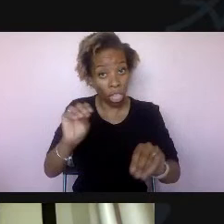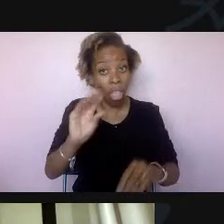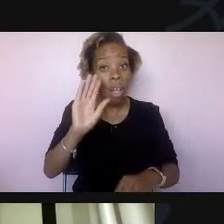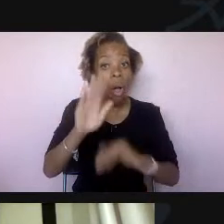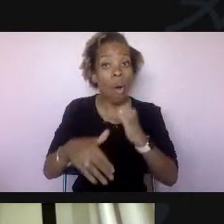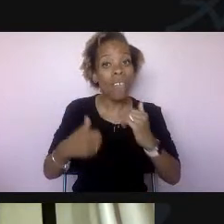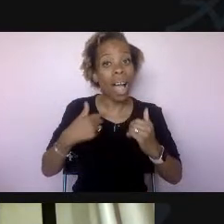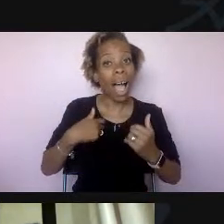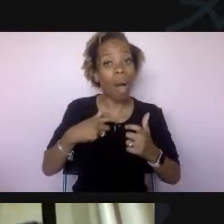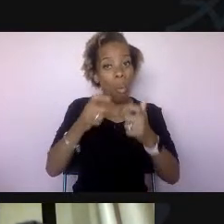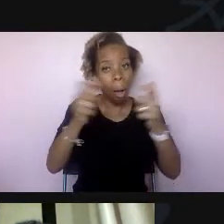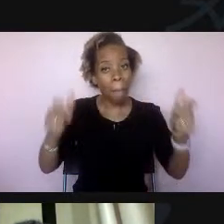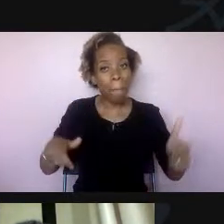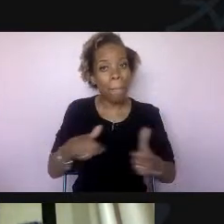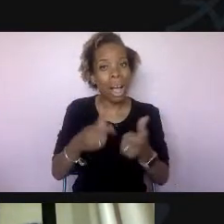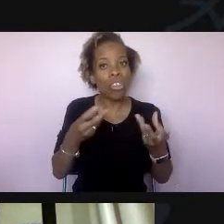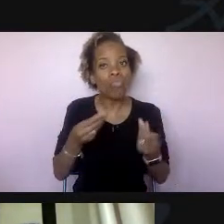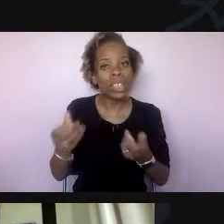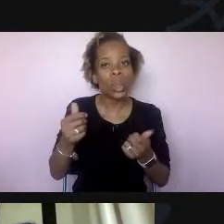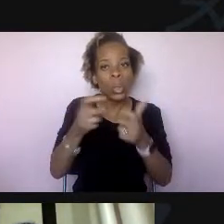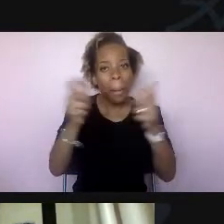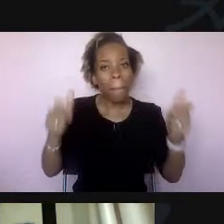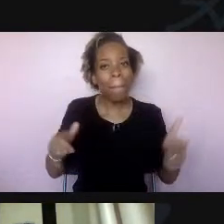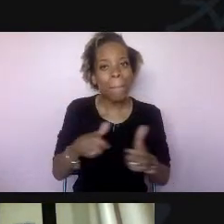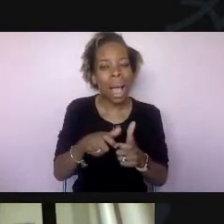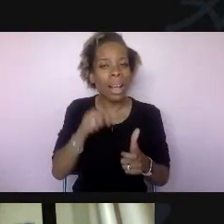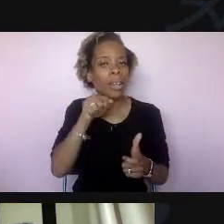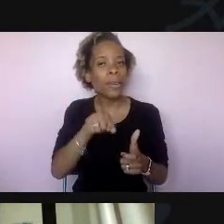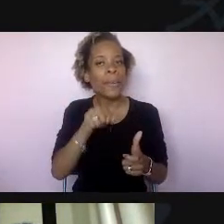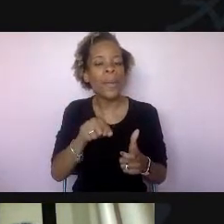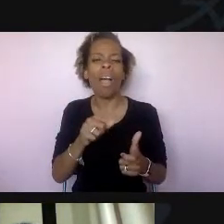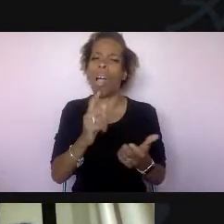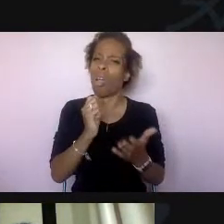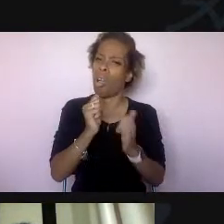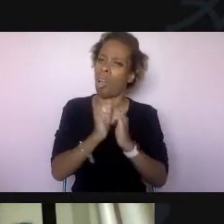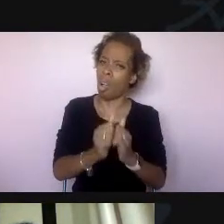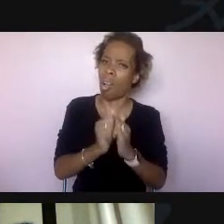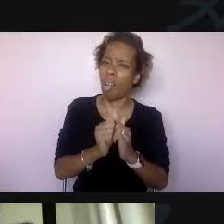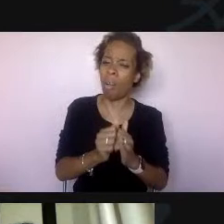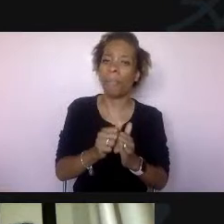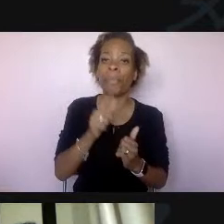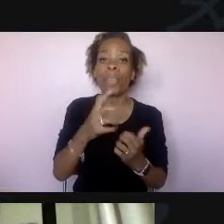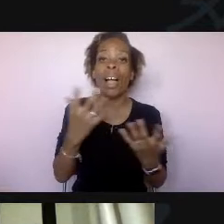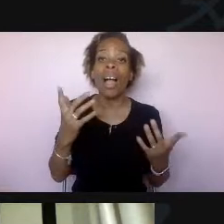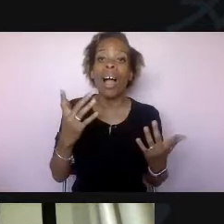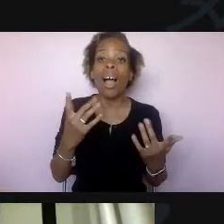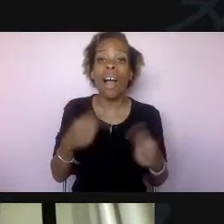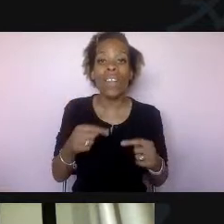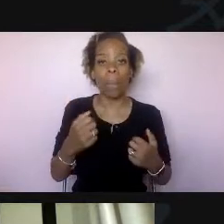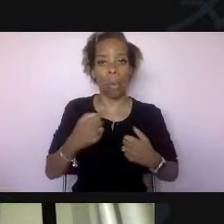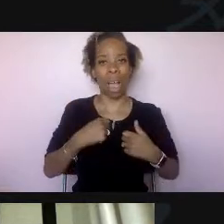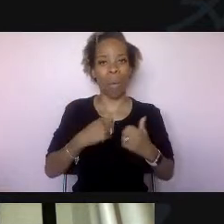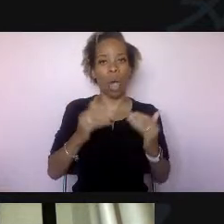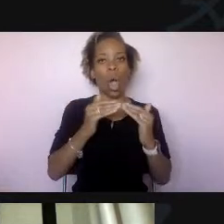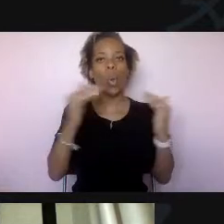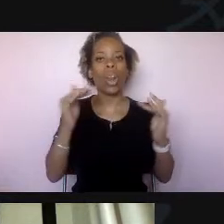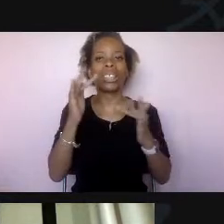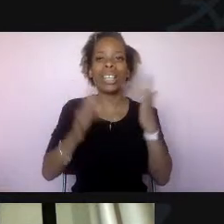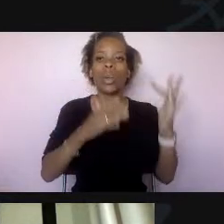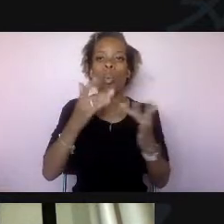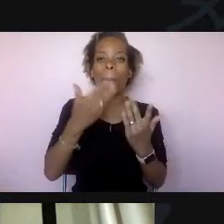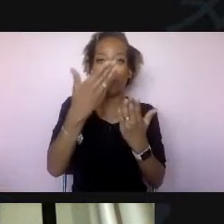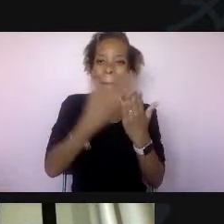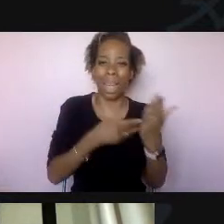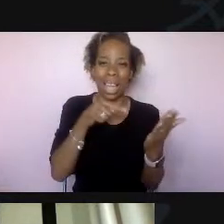pack that we put together on building anti-racist environments, which is available on our Equality webpage. And I think it's a really